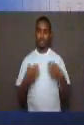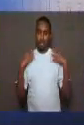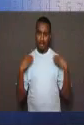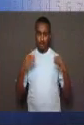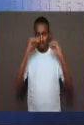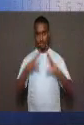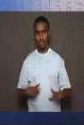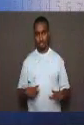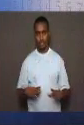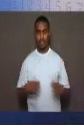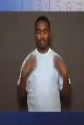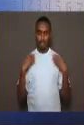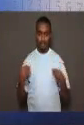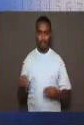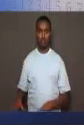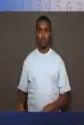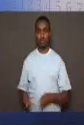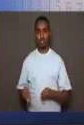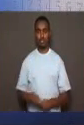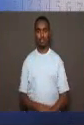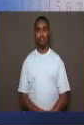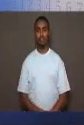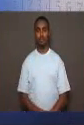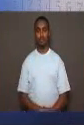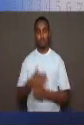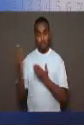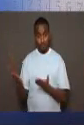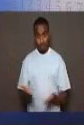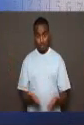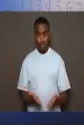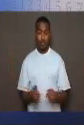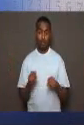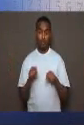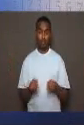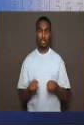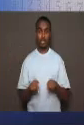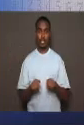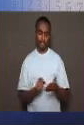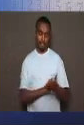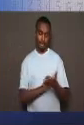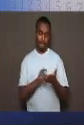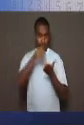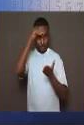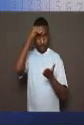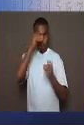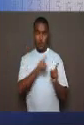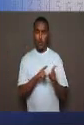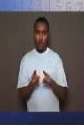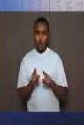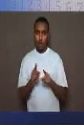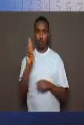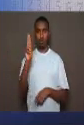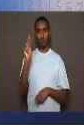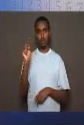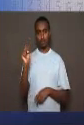Hello, teacher. Hello, students. Welcome to today's writing lesson on the